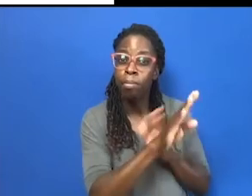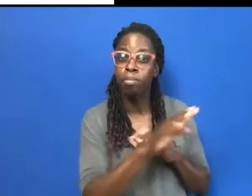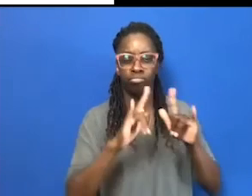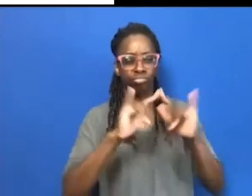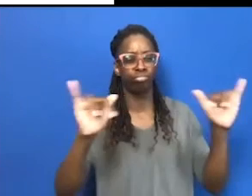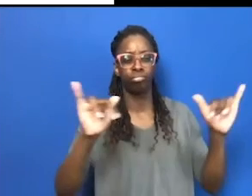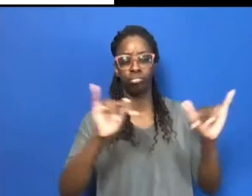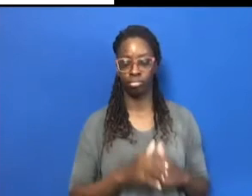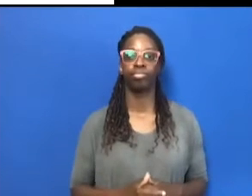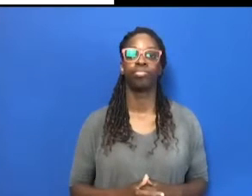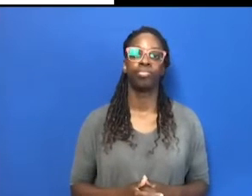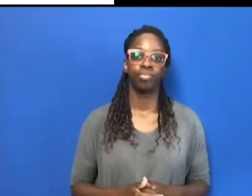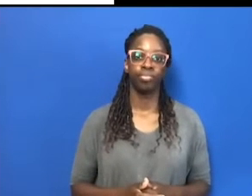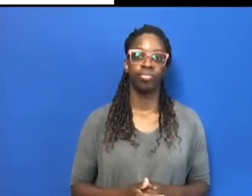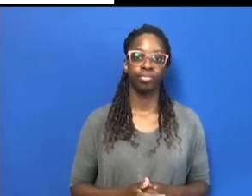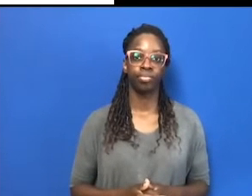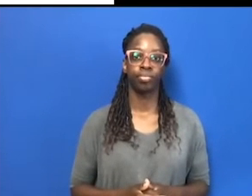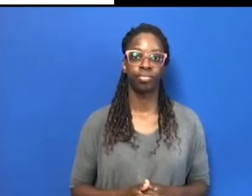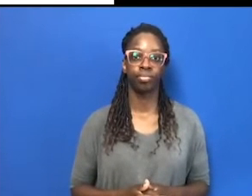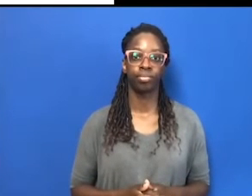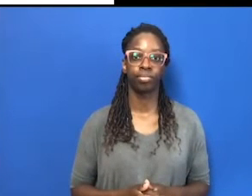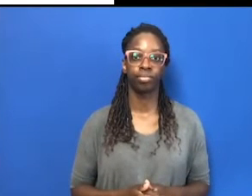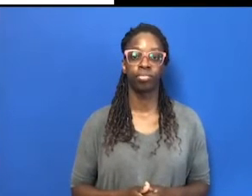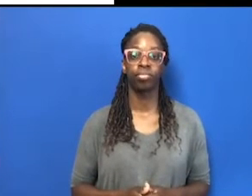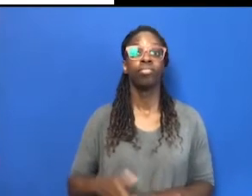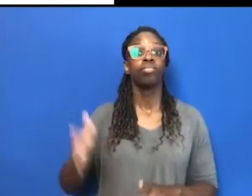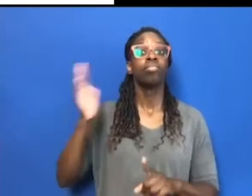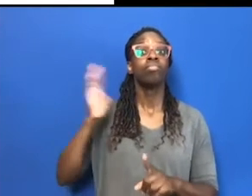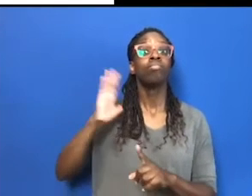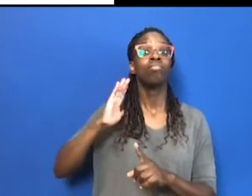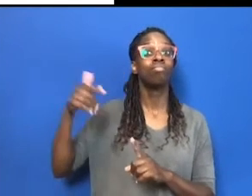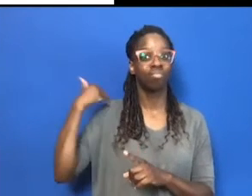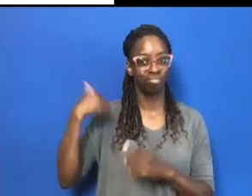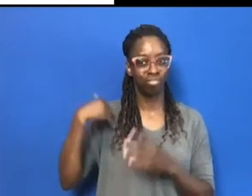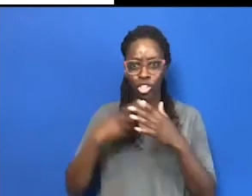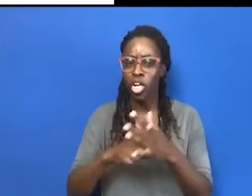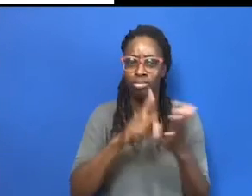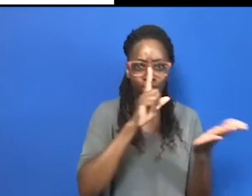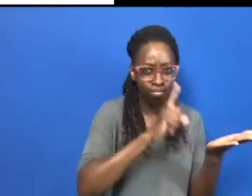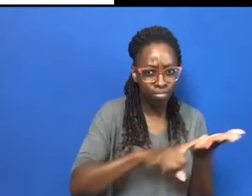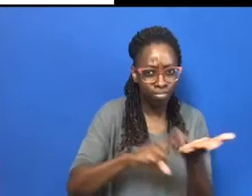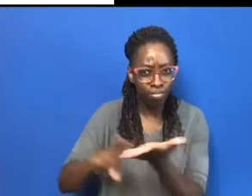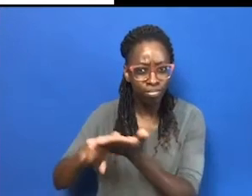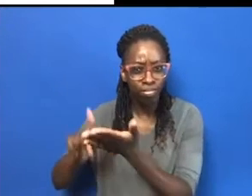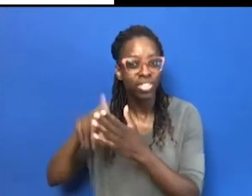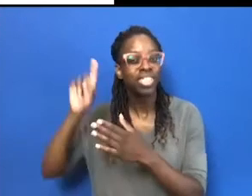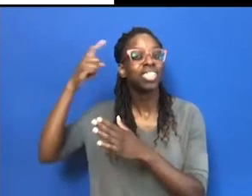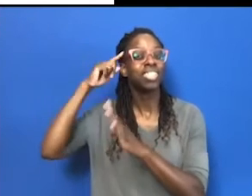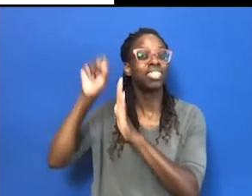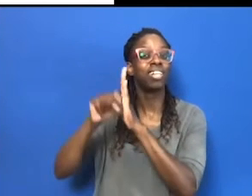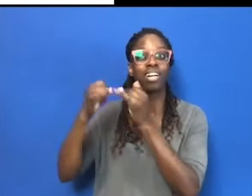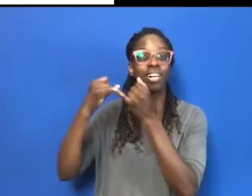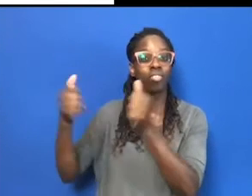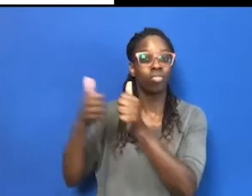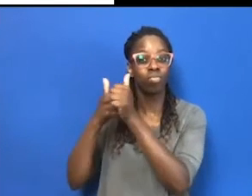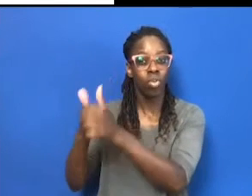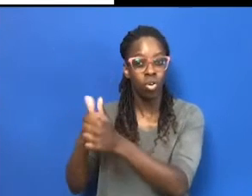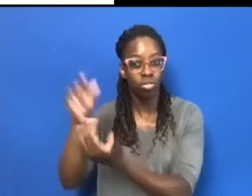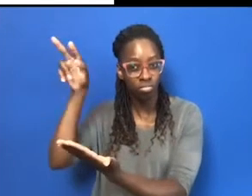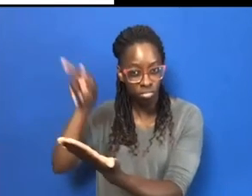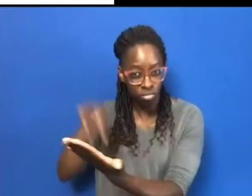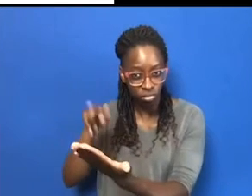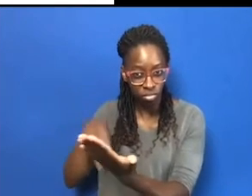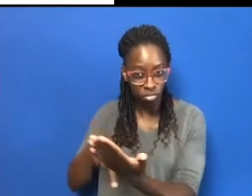So in beginning our dive into state ELGs, we created 4 different research questions, starting with what